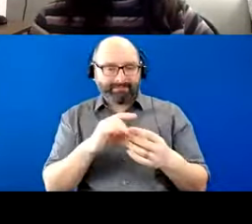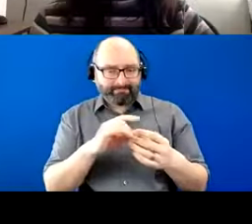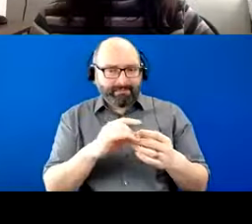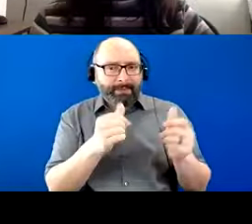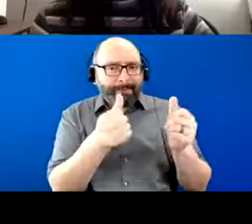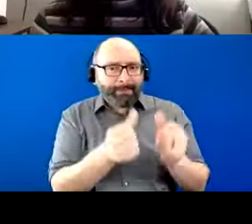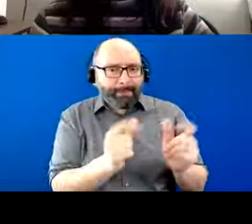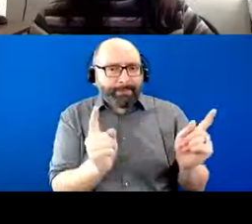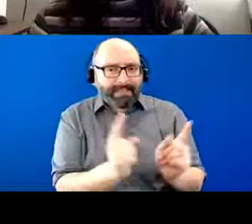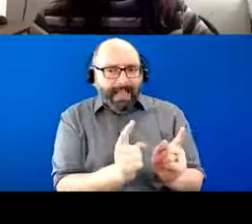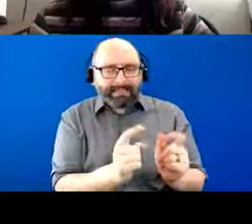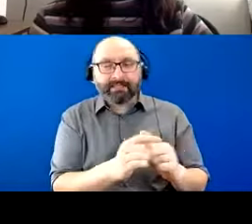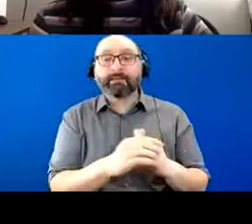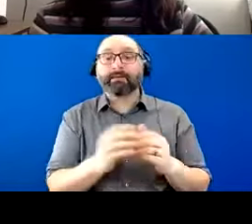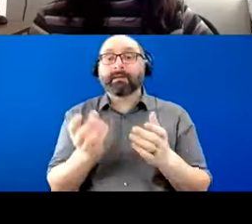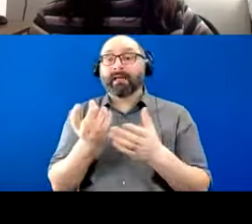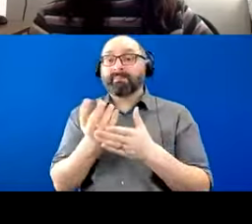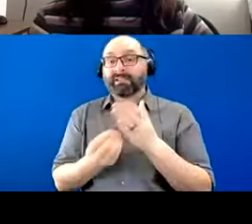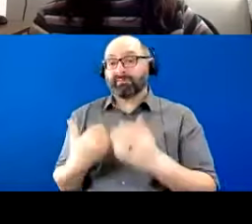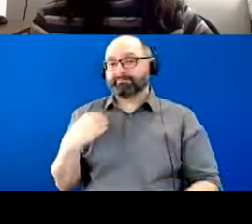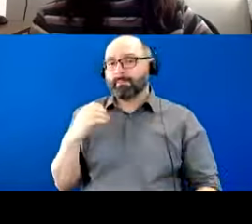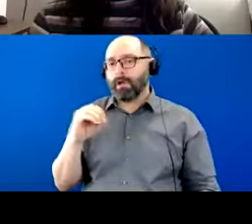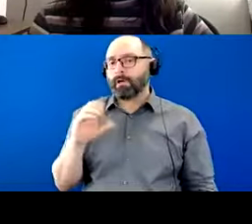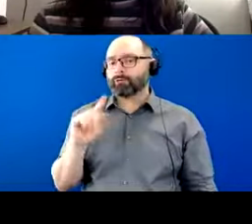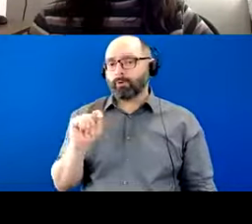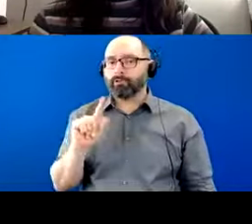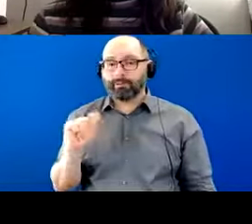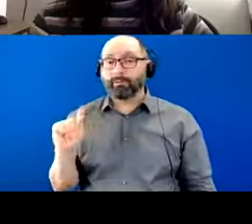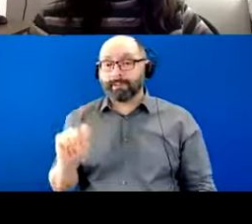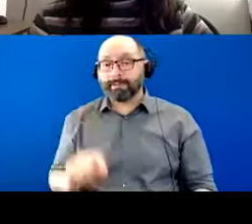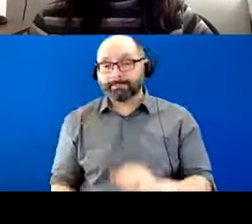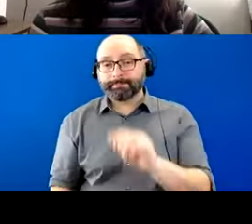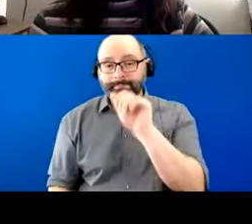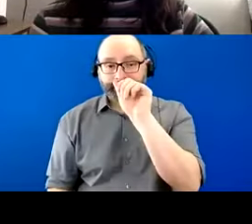passed away in October 2020.